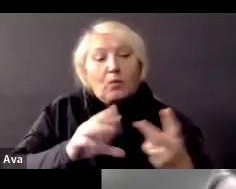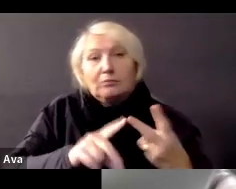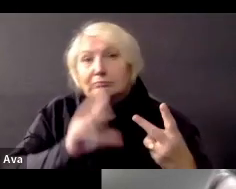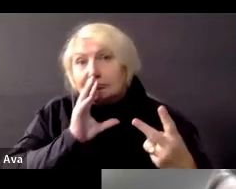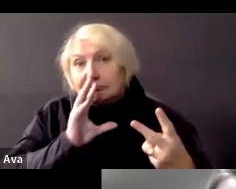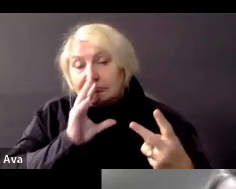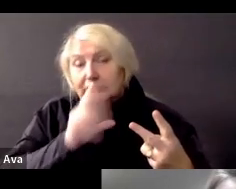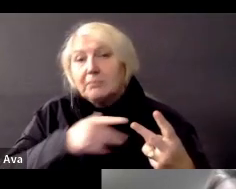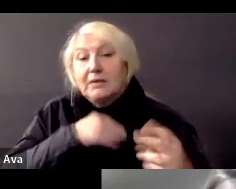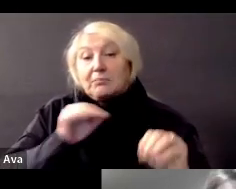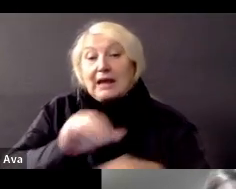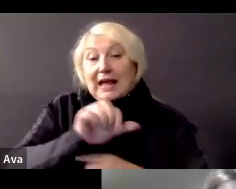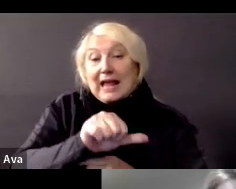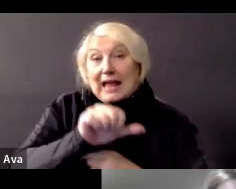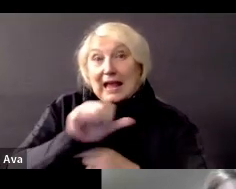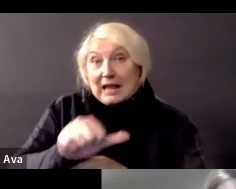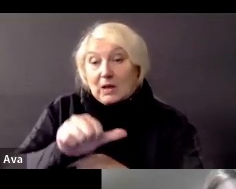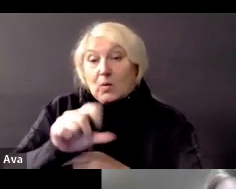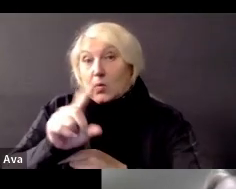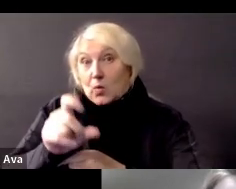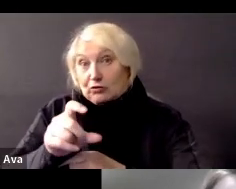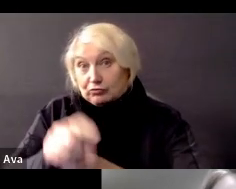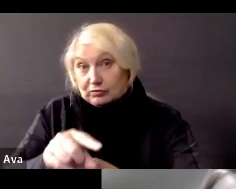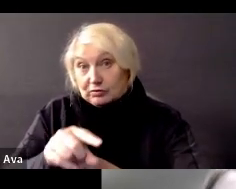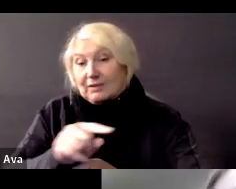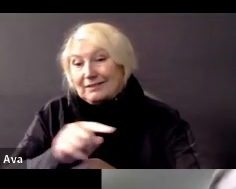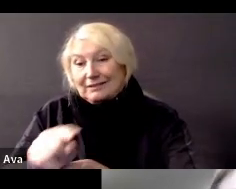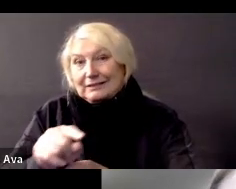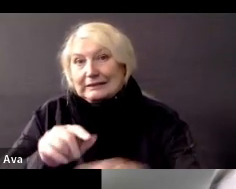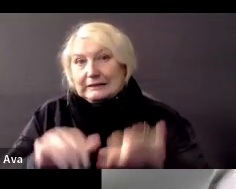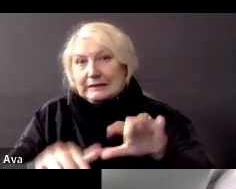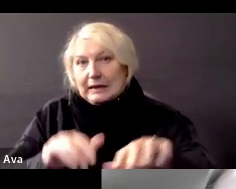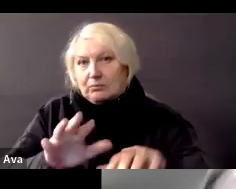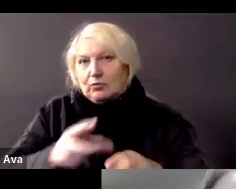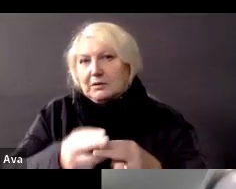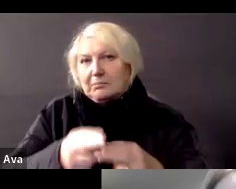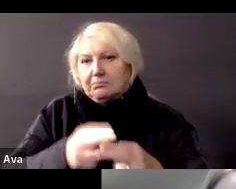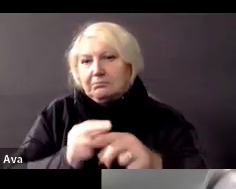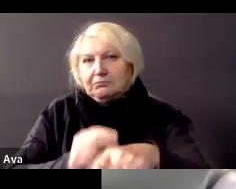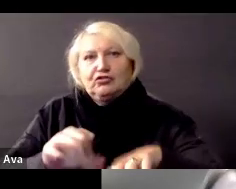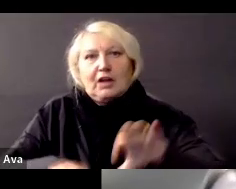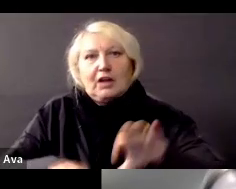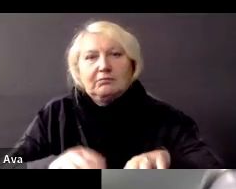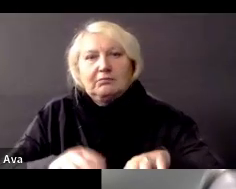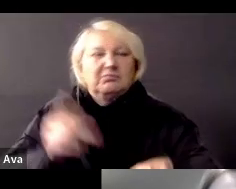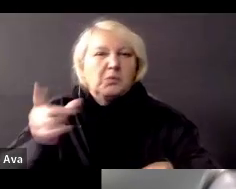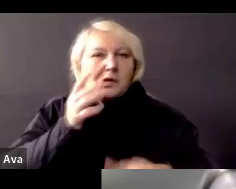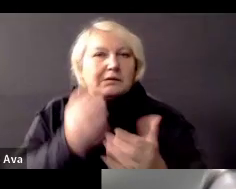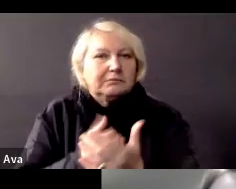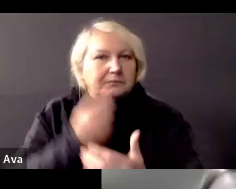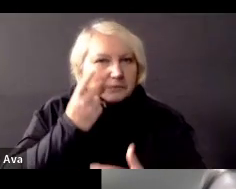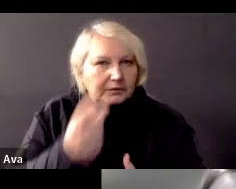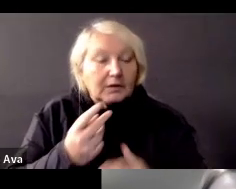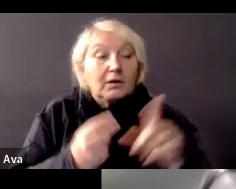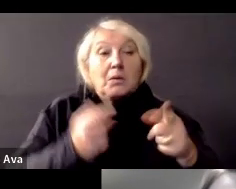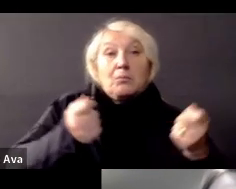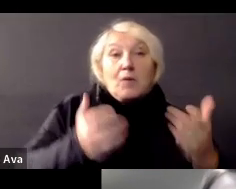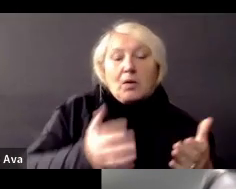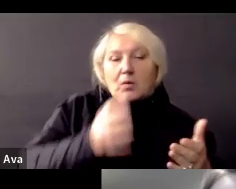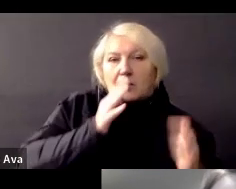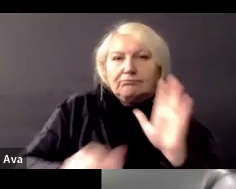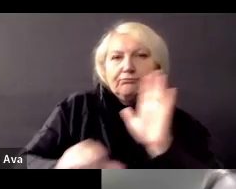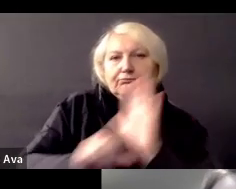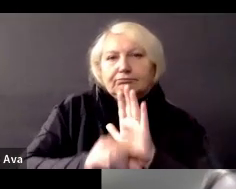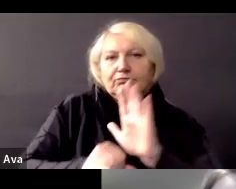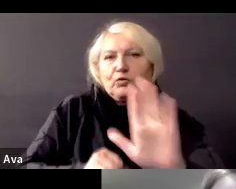choose AA Questions and type your name in the chat. The moderator will say your name when